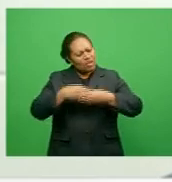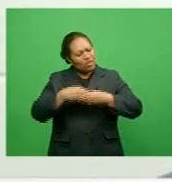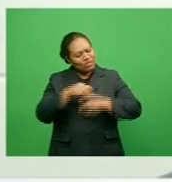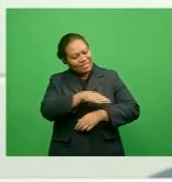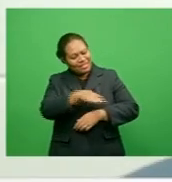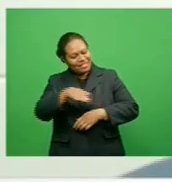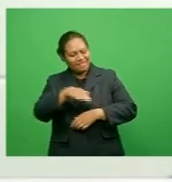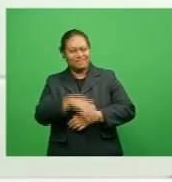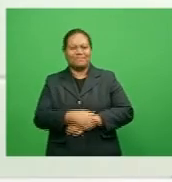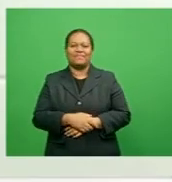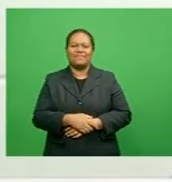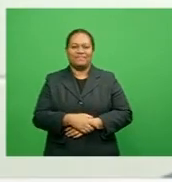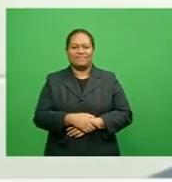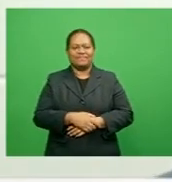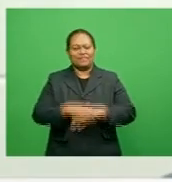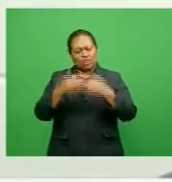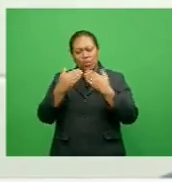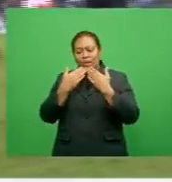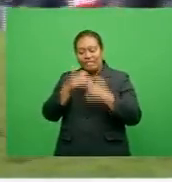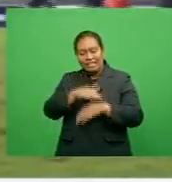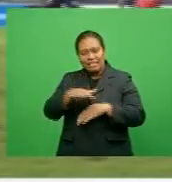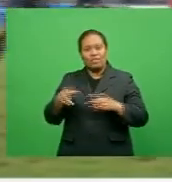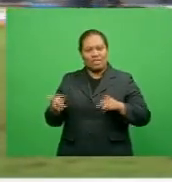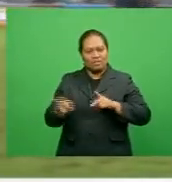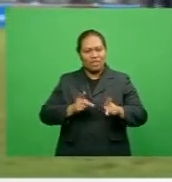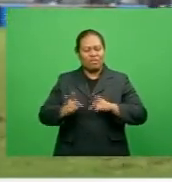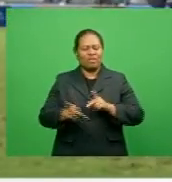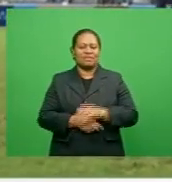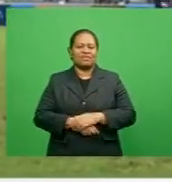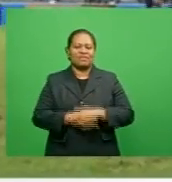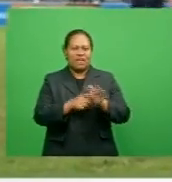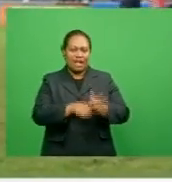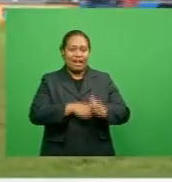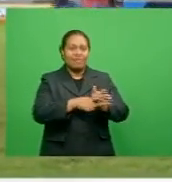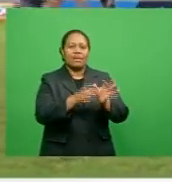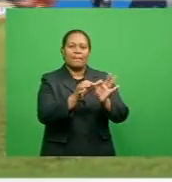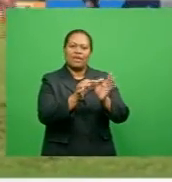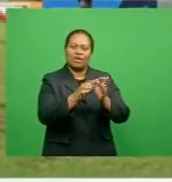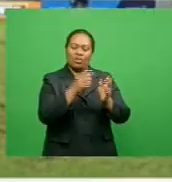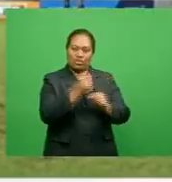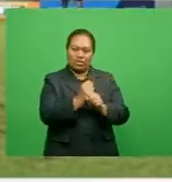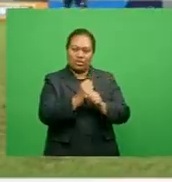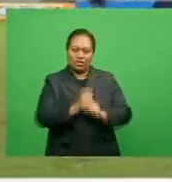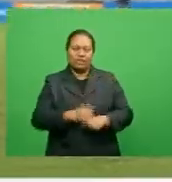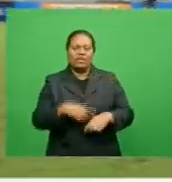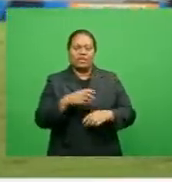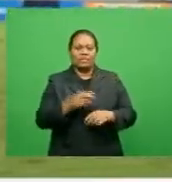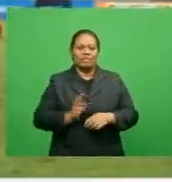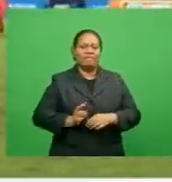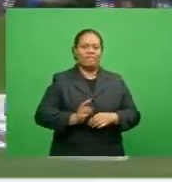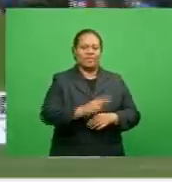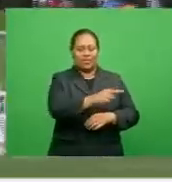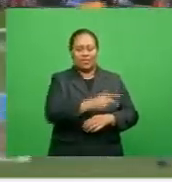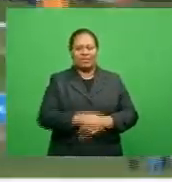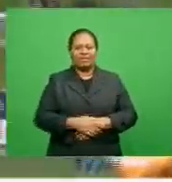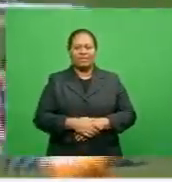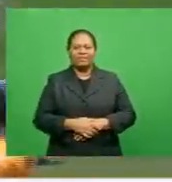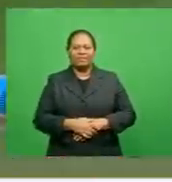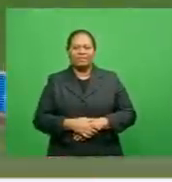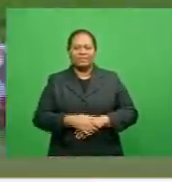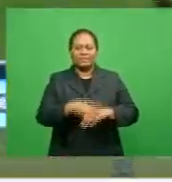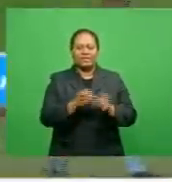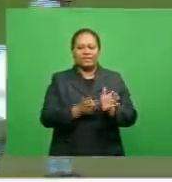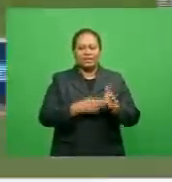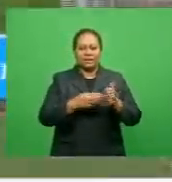and thank them for that performance. Lambasa will play BOG champions Rewa in the semi-final. The Delta Tigers, according